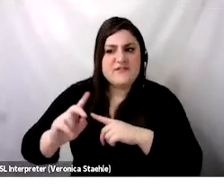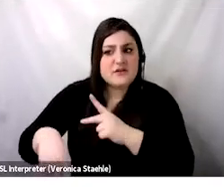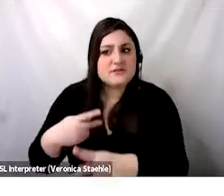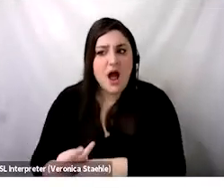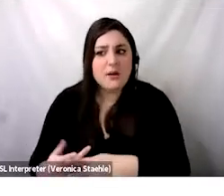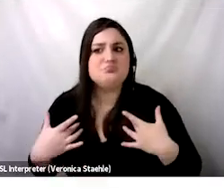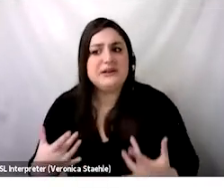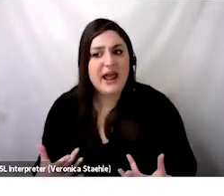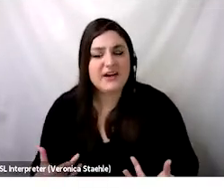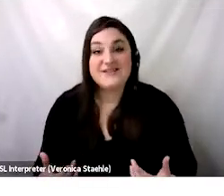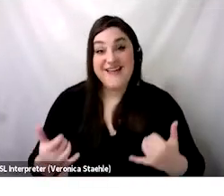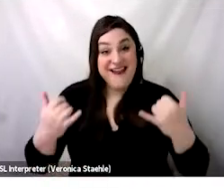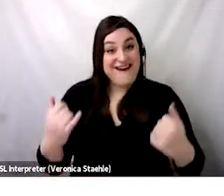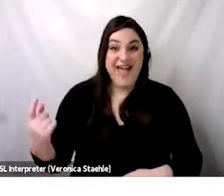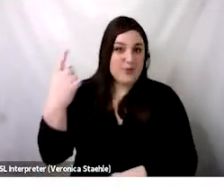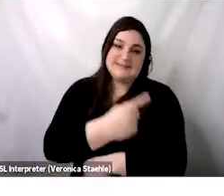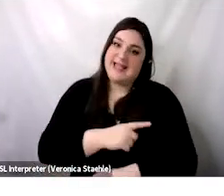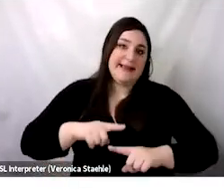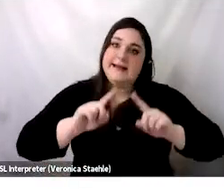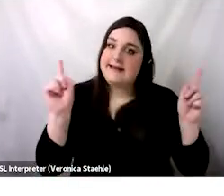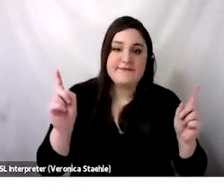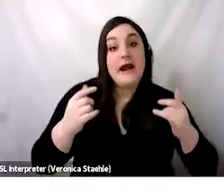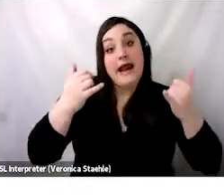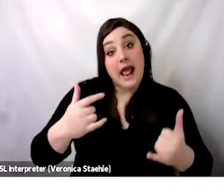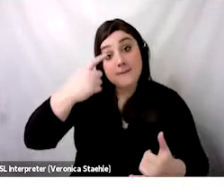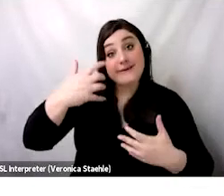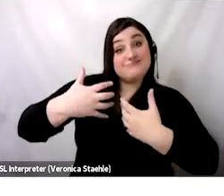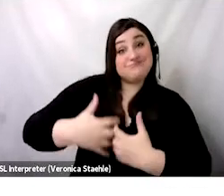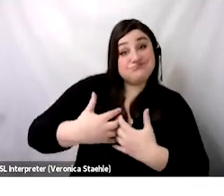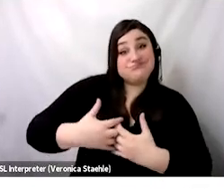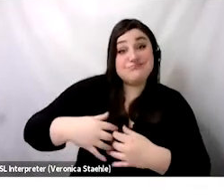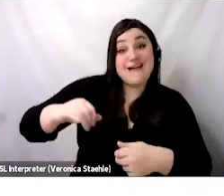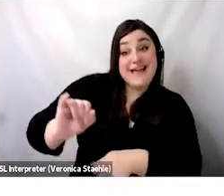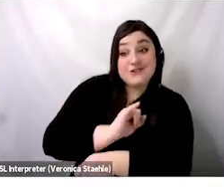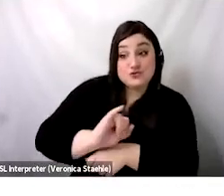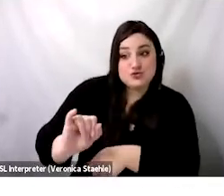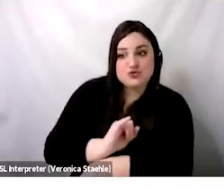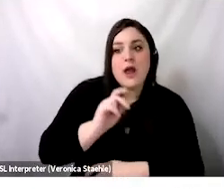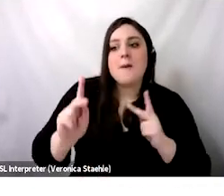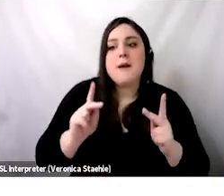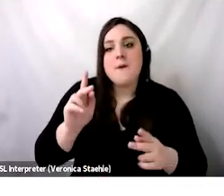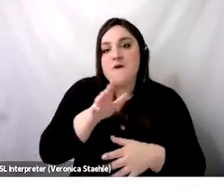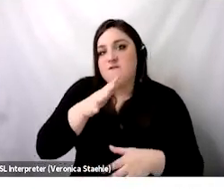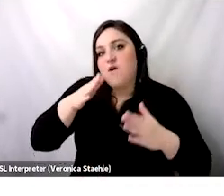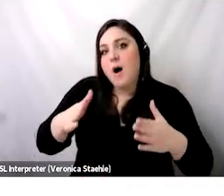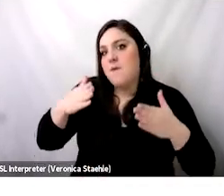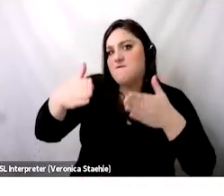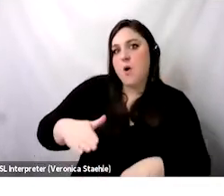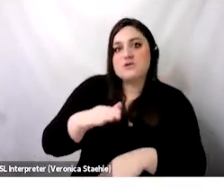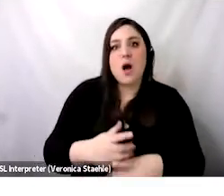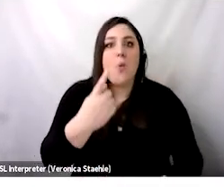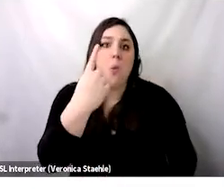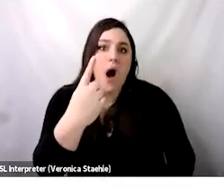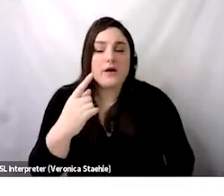are concentrated on a specific crop because of profit. So now you see farmers going